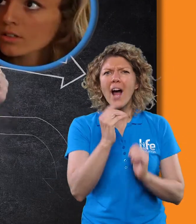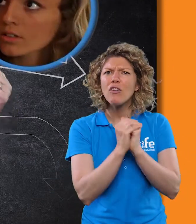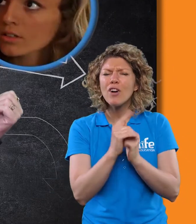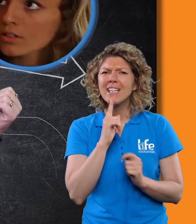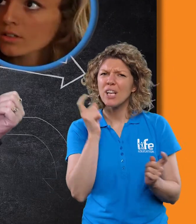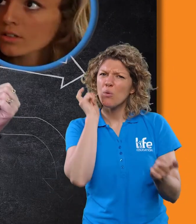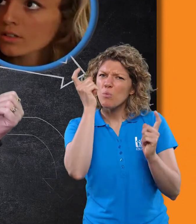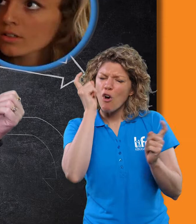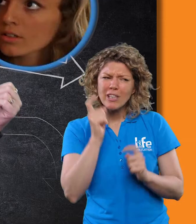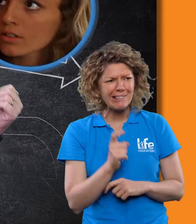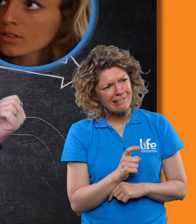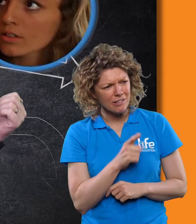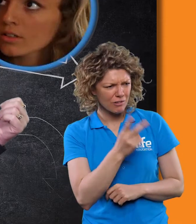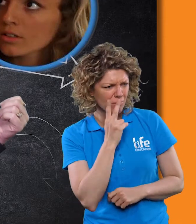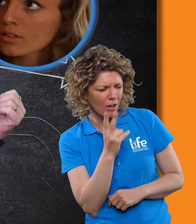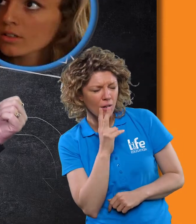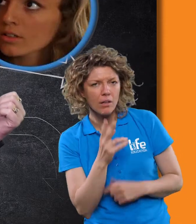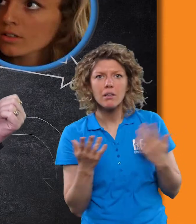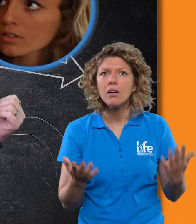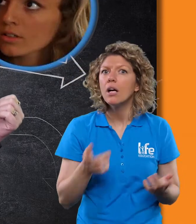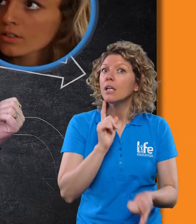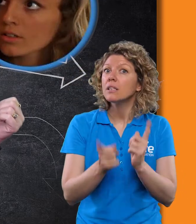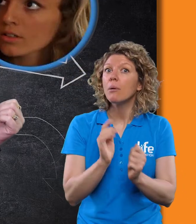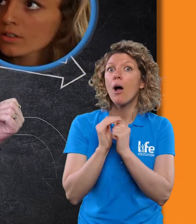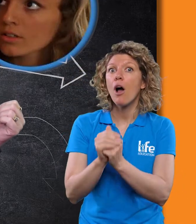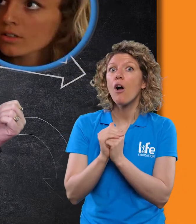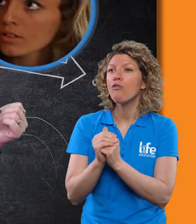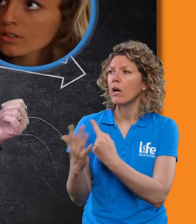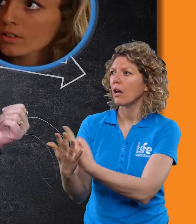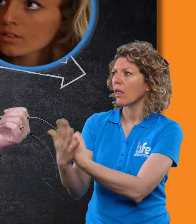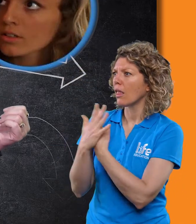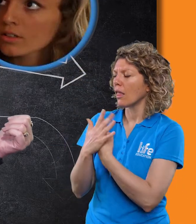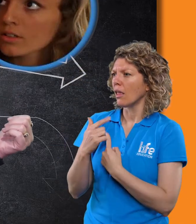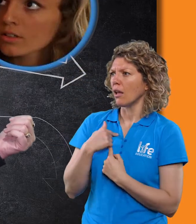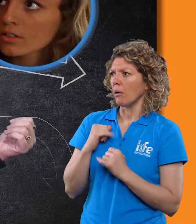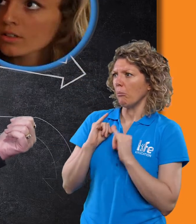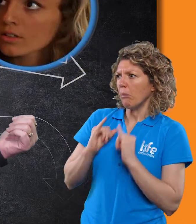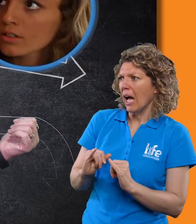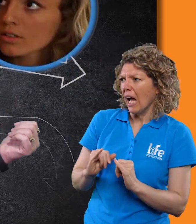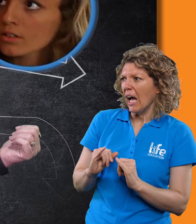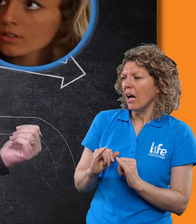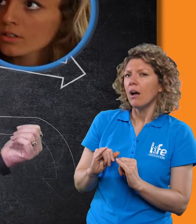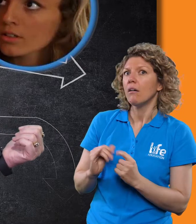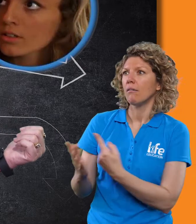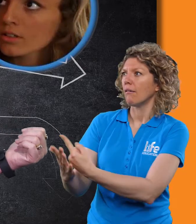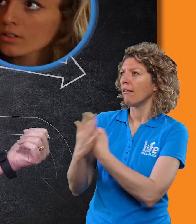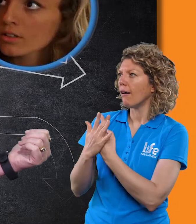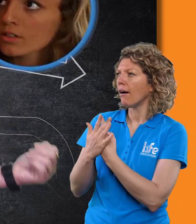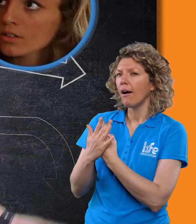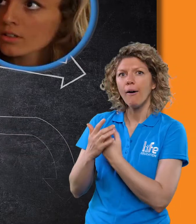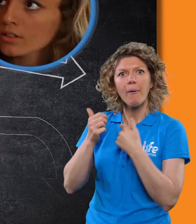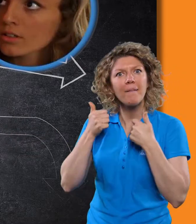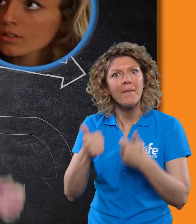Now this is interesting because many people think that friends influence others to do things that are unsafe or unhealthy, but that's not always the